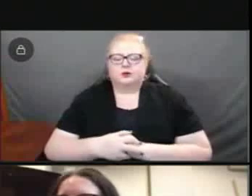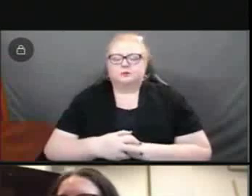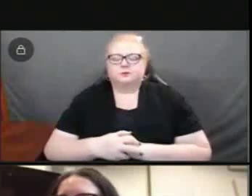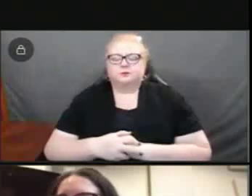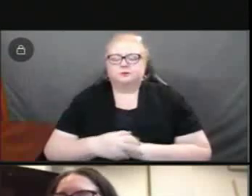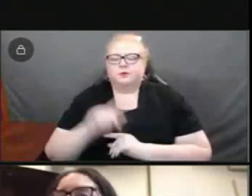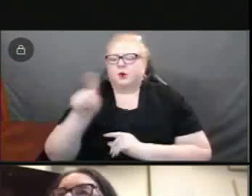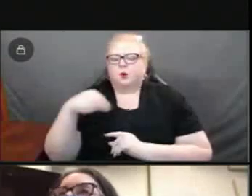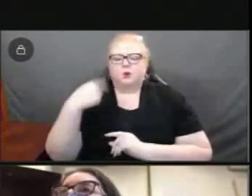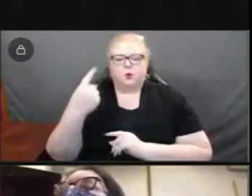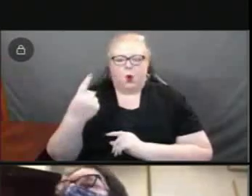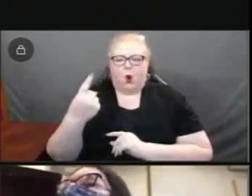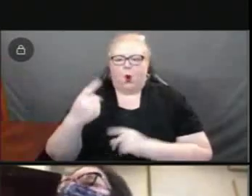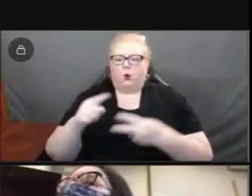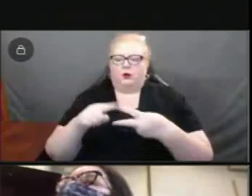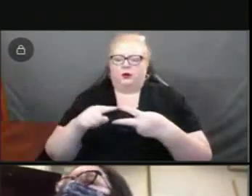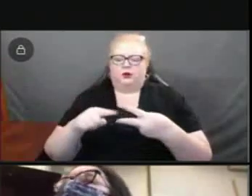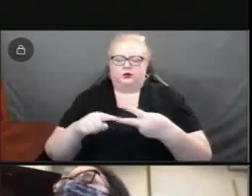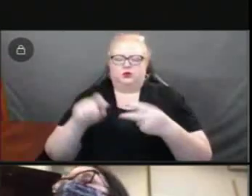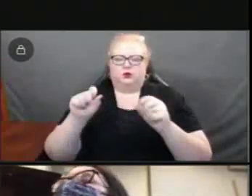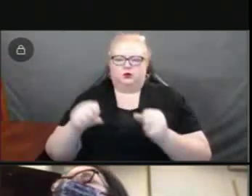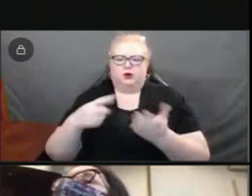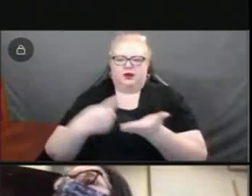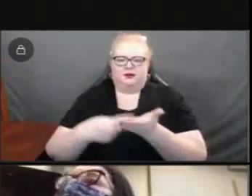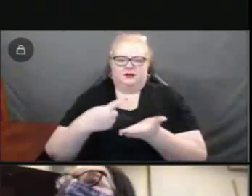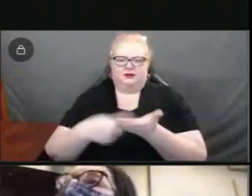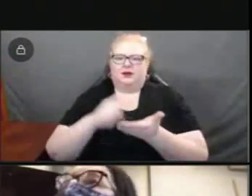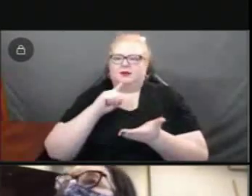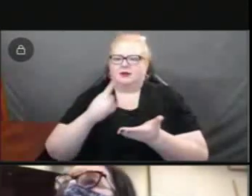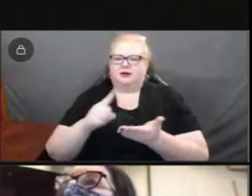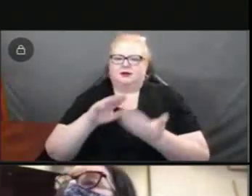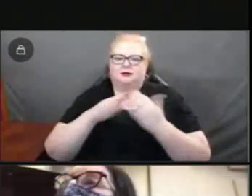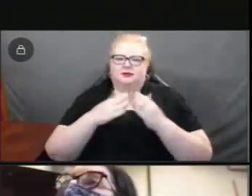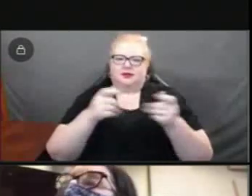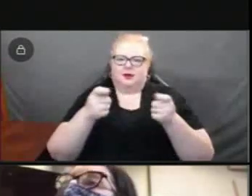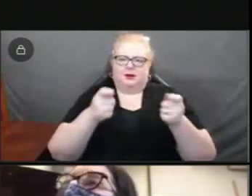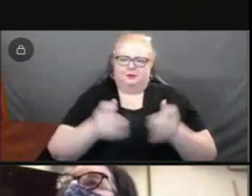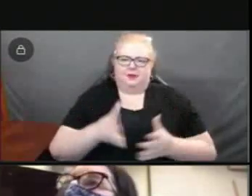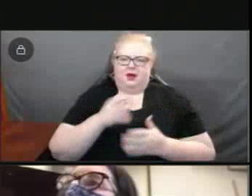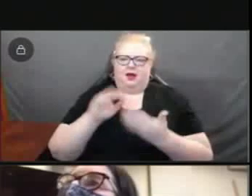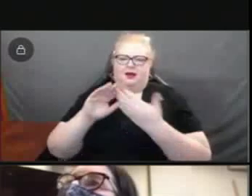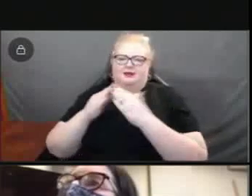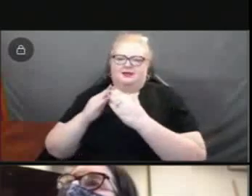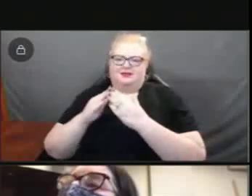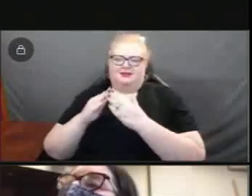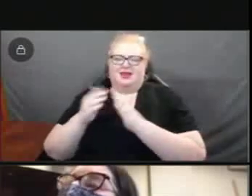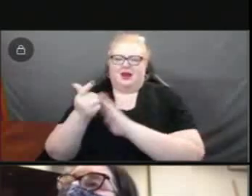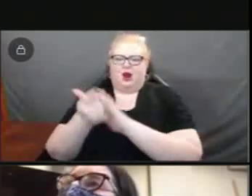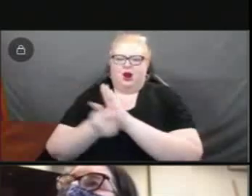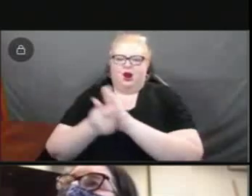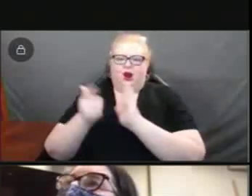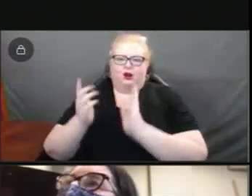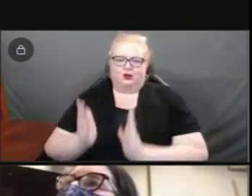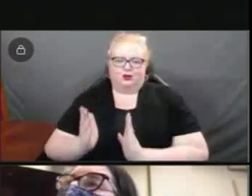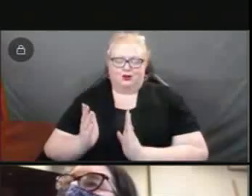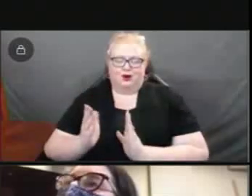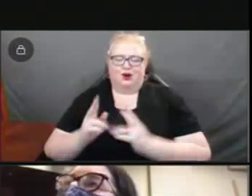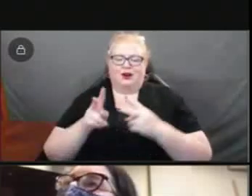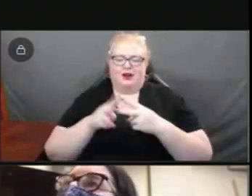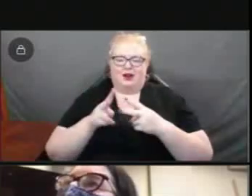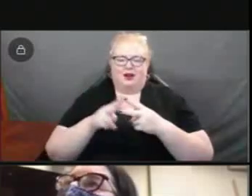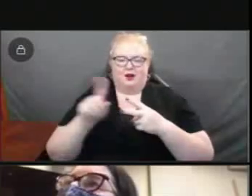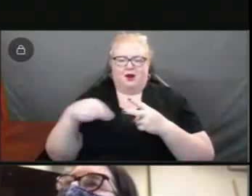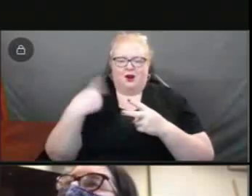individuals that you all can discuss is the city manager and the city attorney. So I think that if